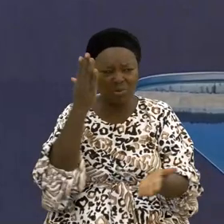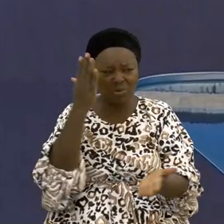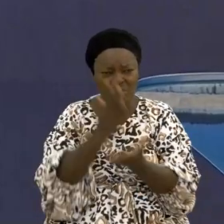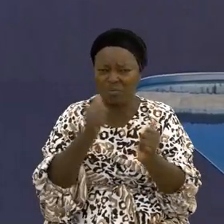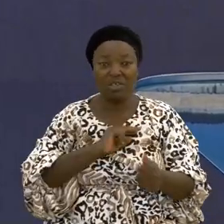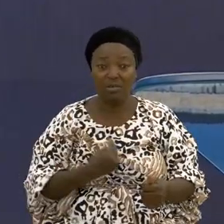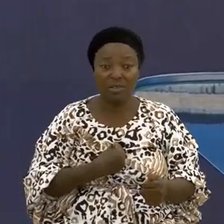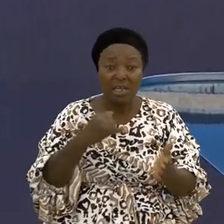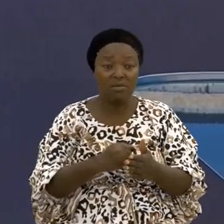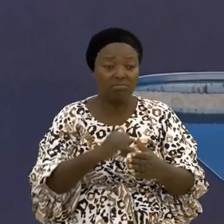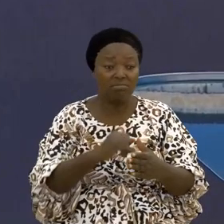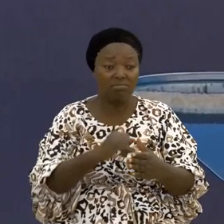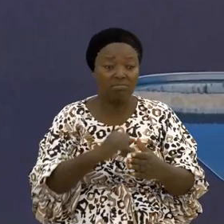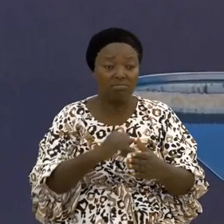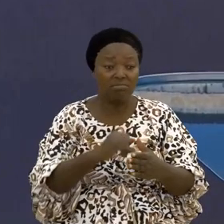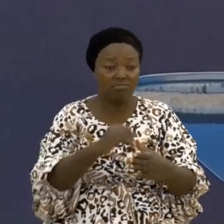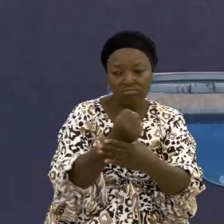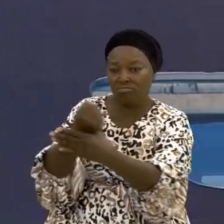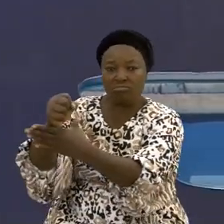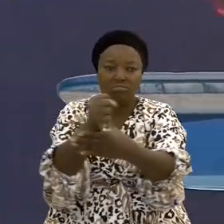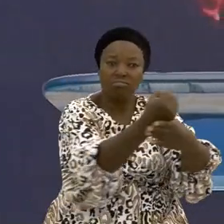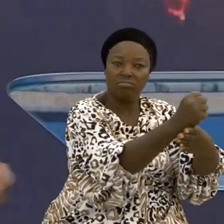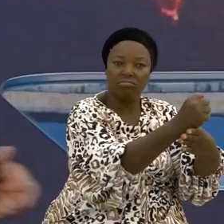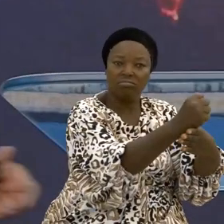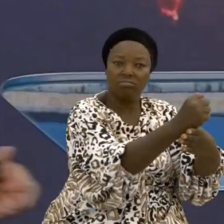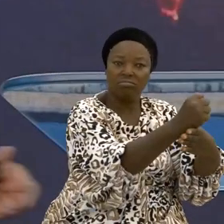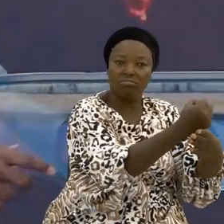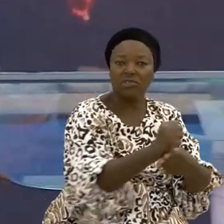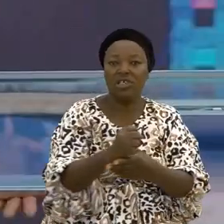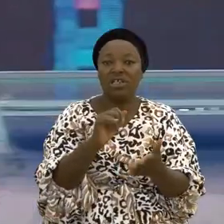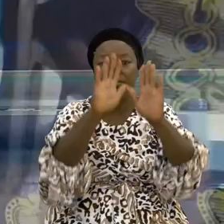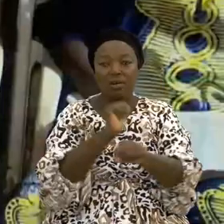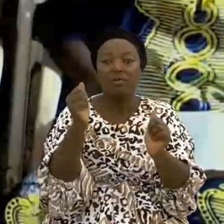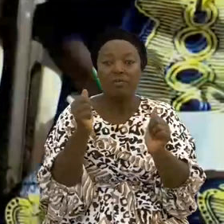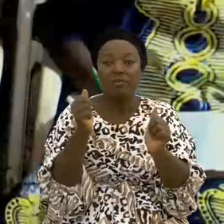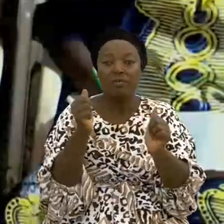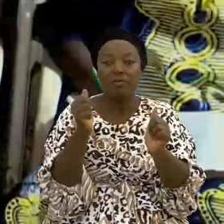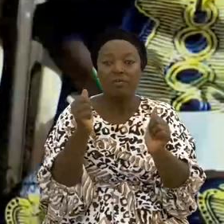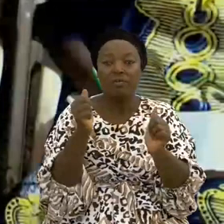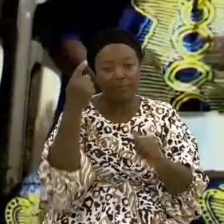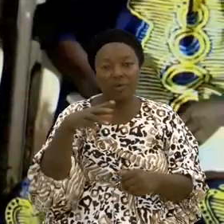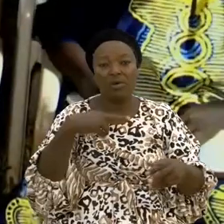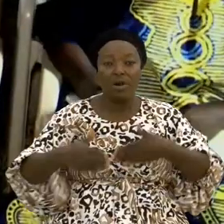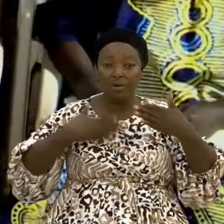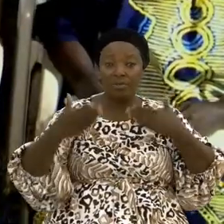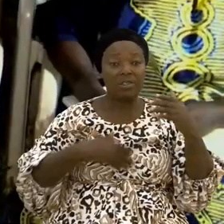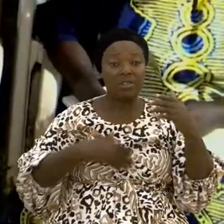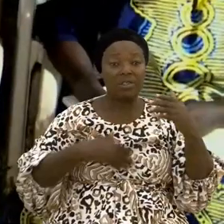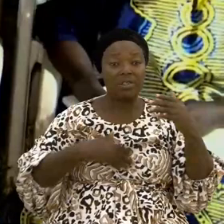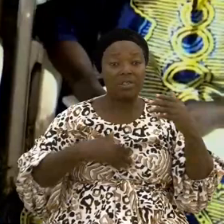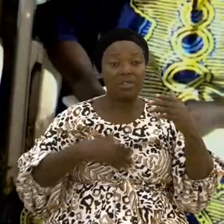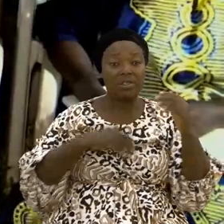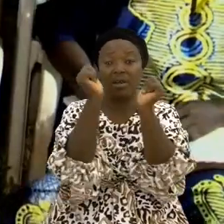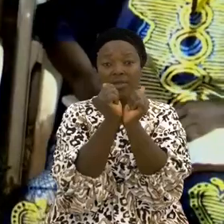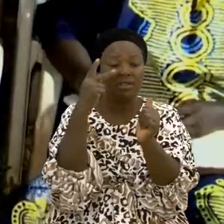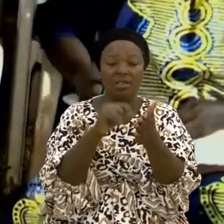us. Reverberating miracles for rejoicing captives. This story, look at this story now. Acts of the